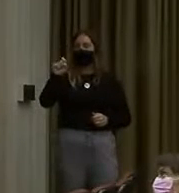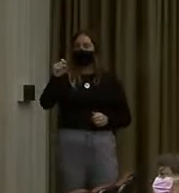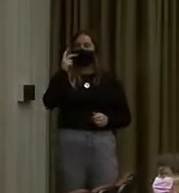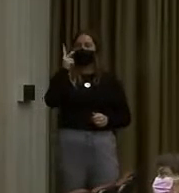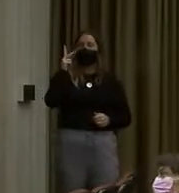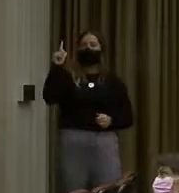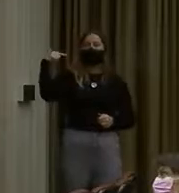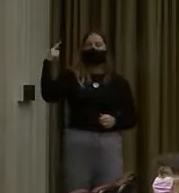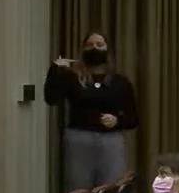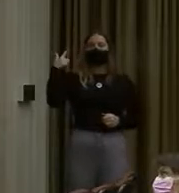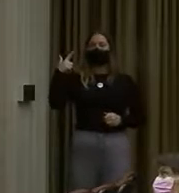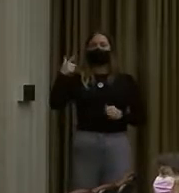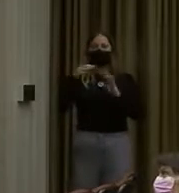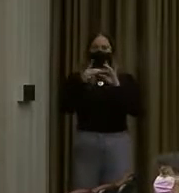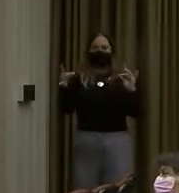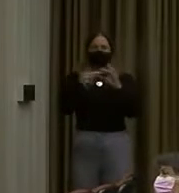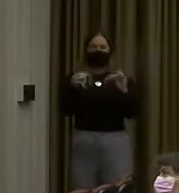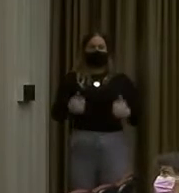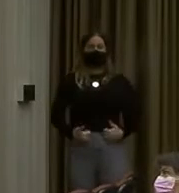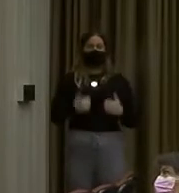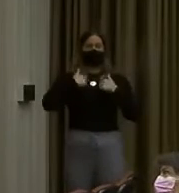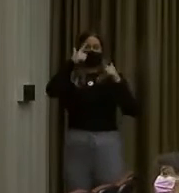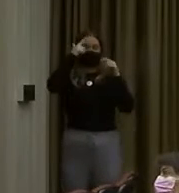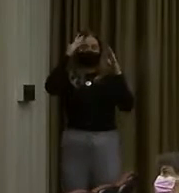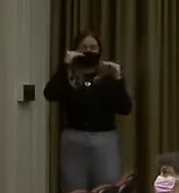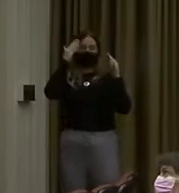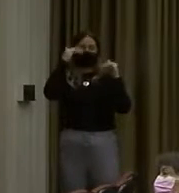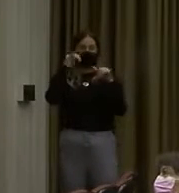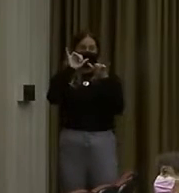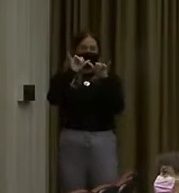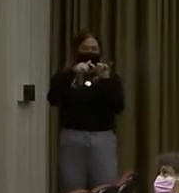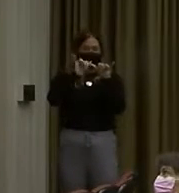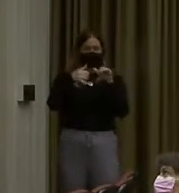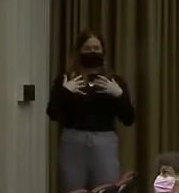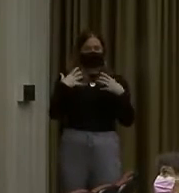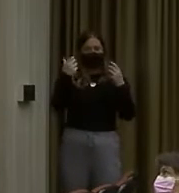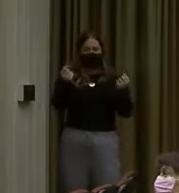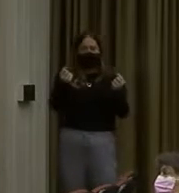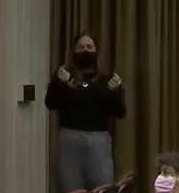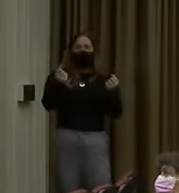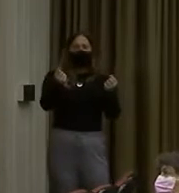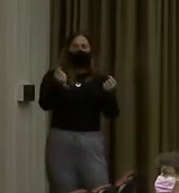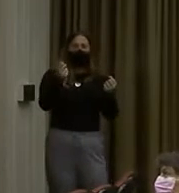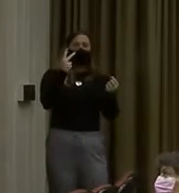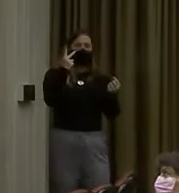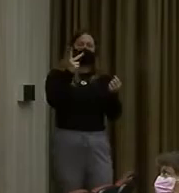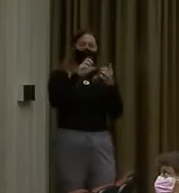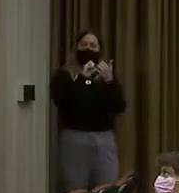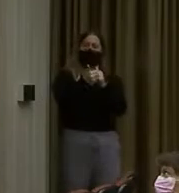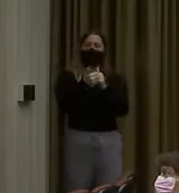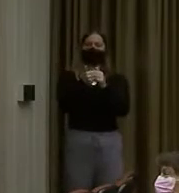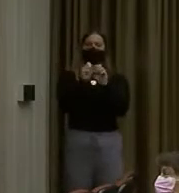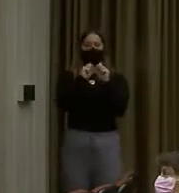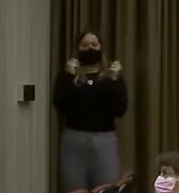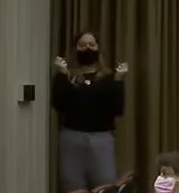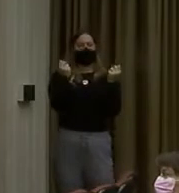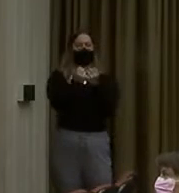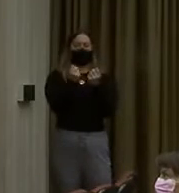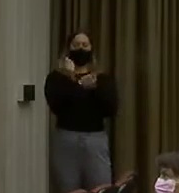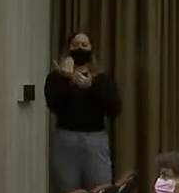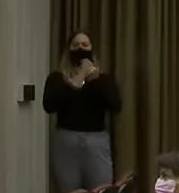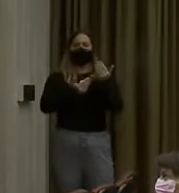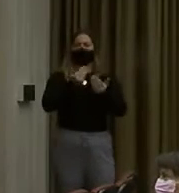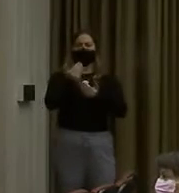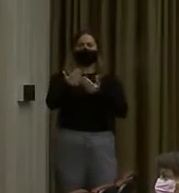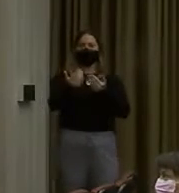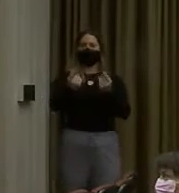has stated that life expectancy as a measure of health tells us a great deal about how we're doing as a society.